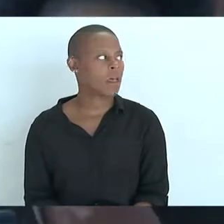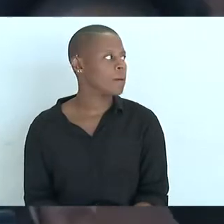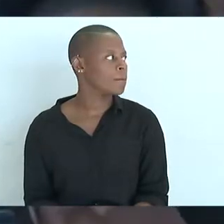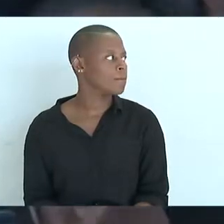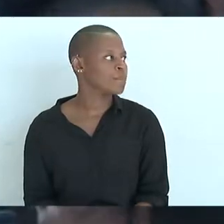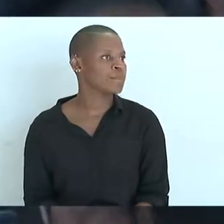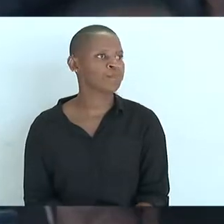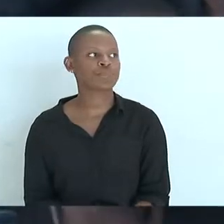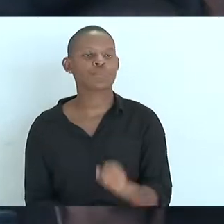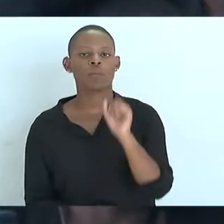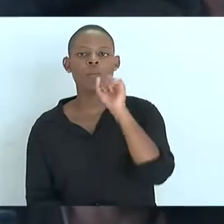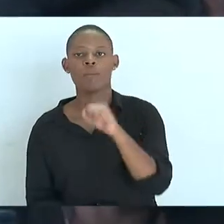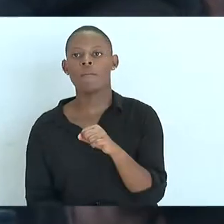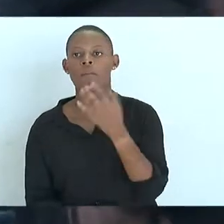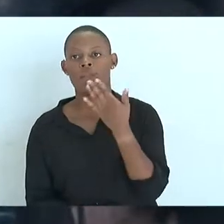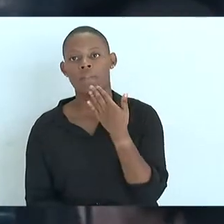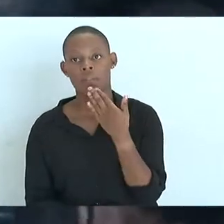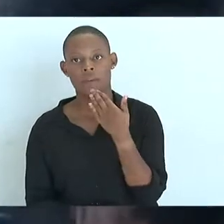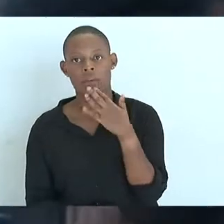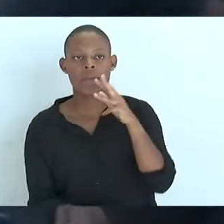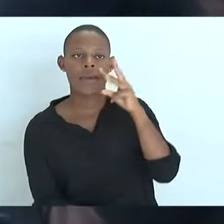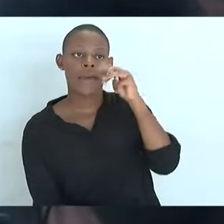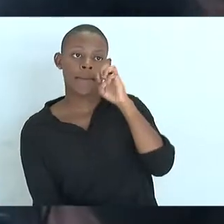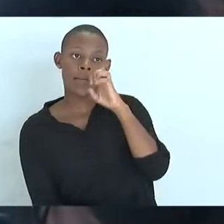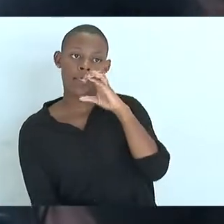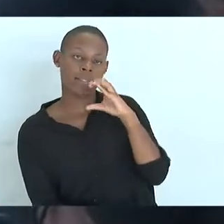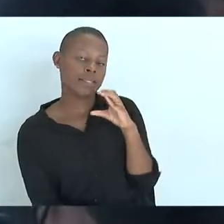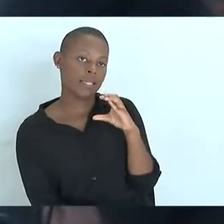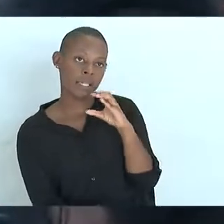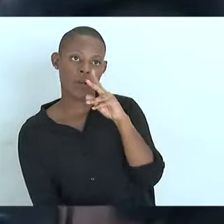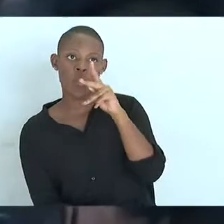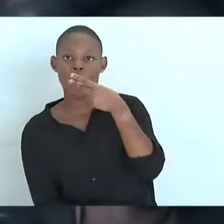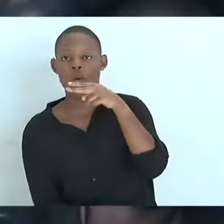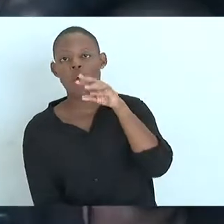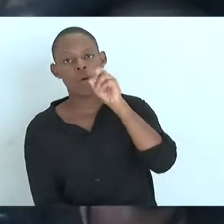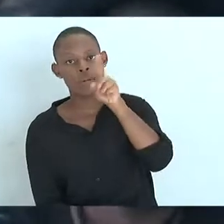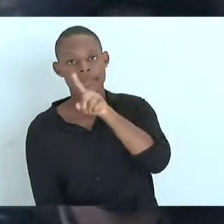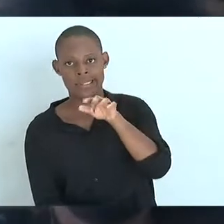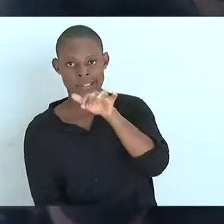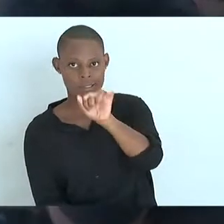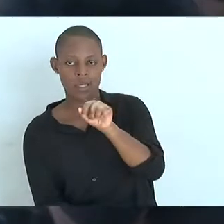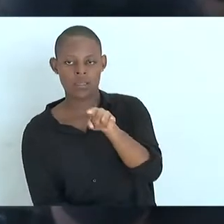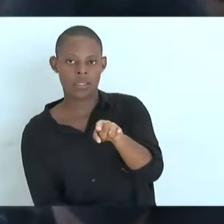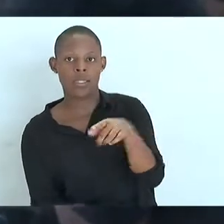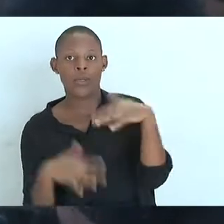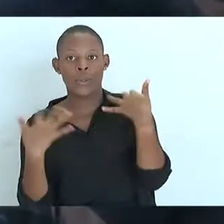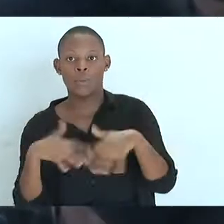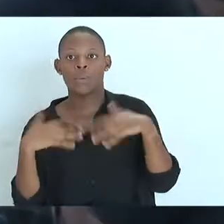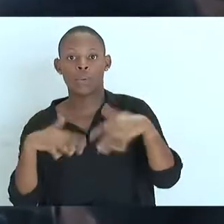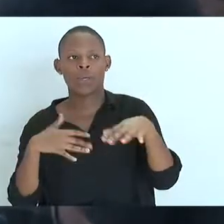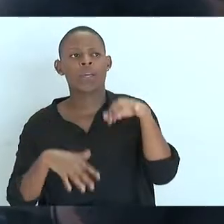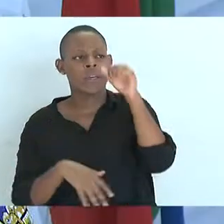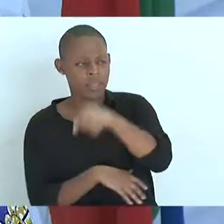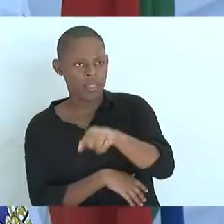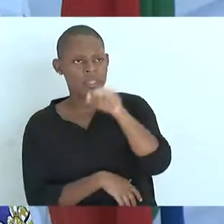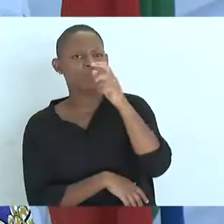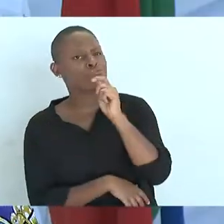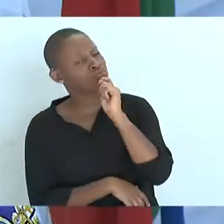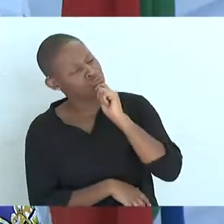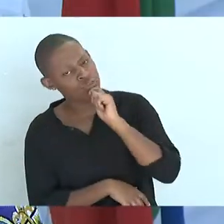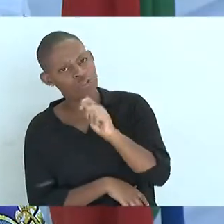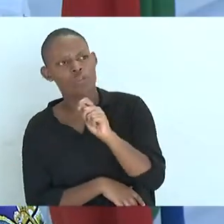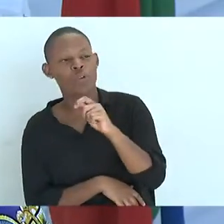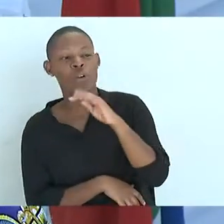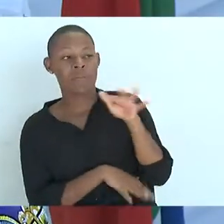Thank you very much, MEC Khoza. Indeed, we should not leave anyone